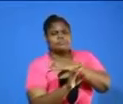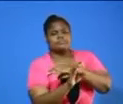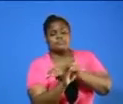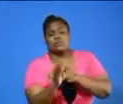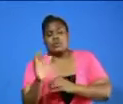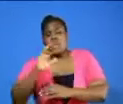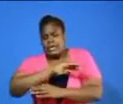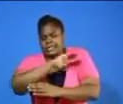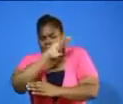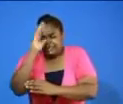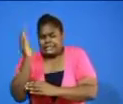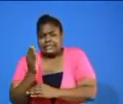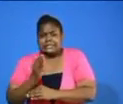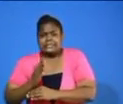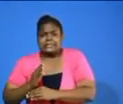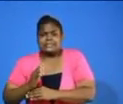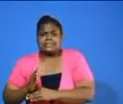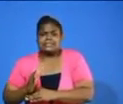never